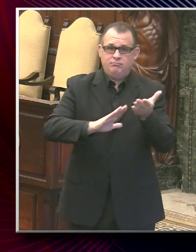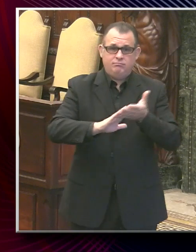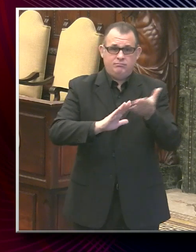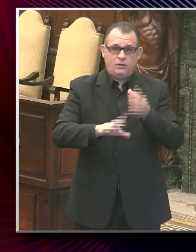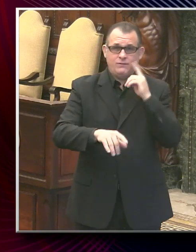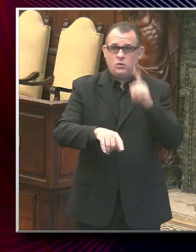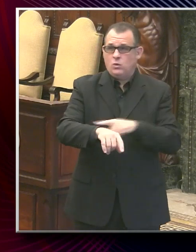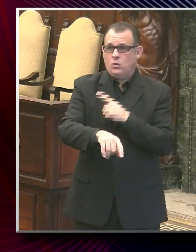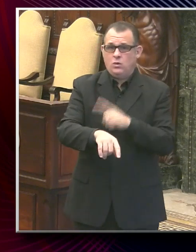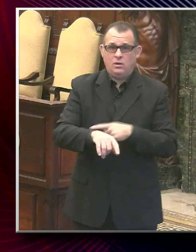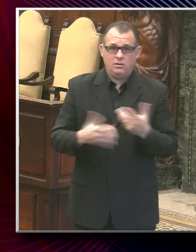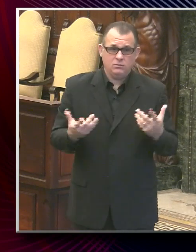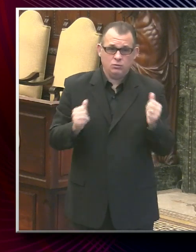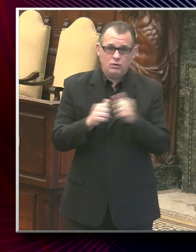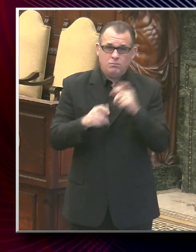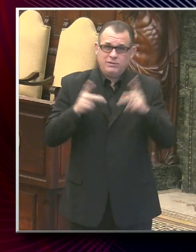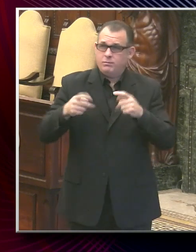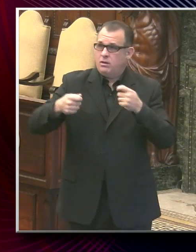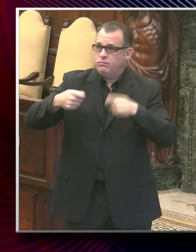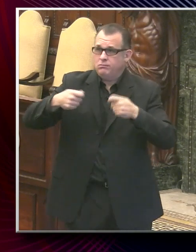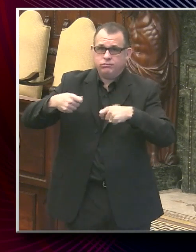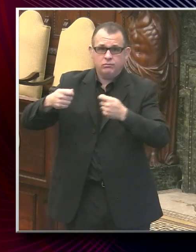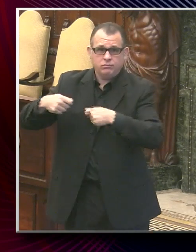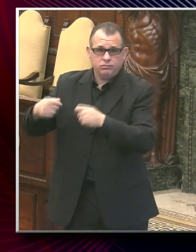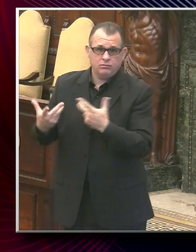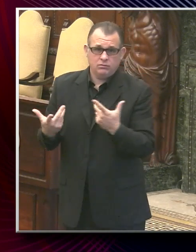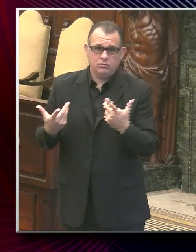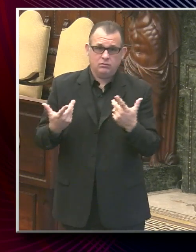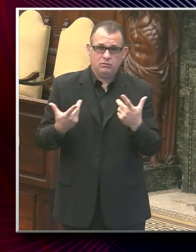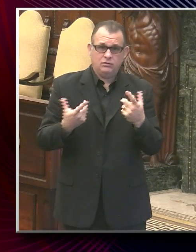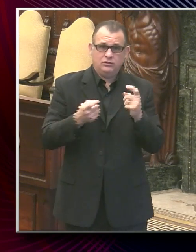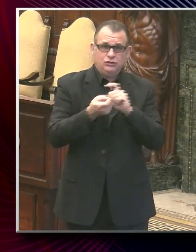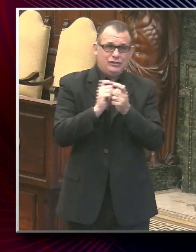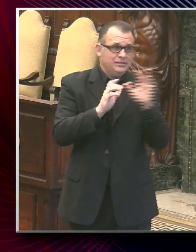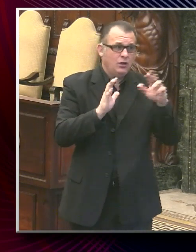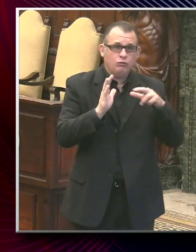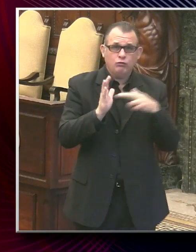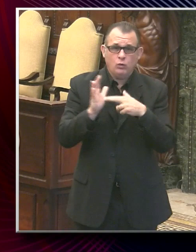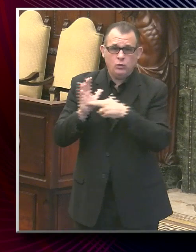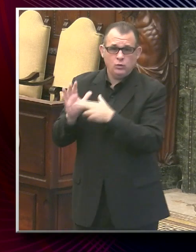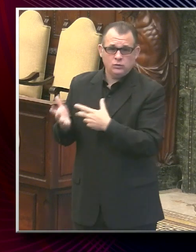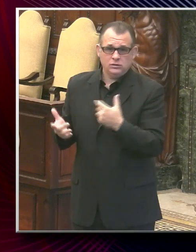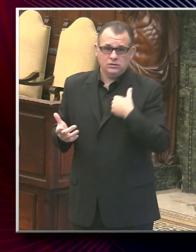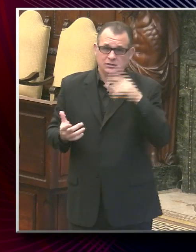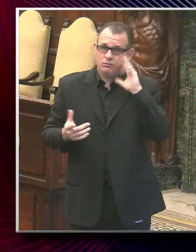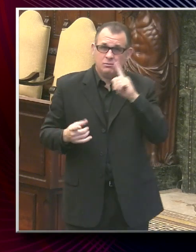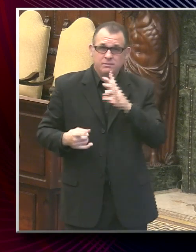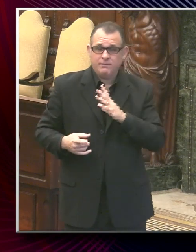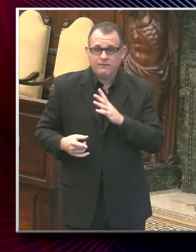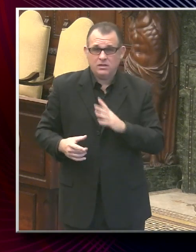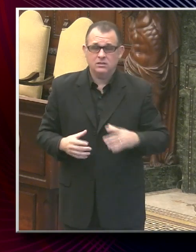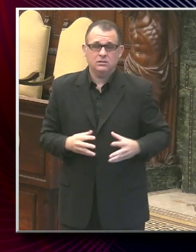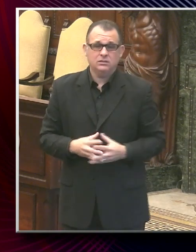with people changing roles and moving on. I think we'll be fine. Thank you.